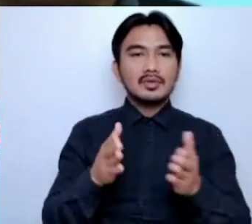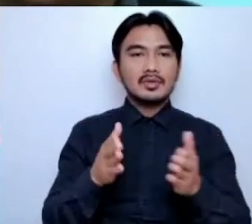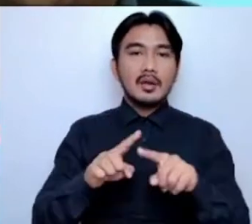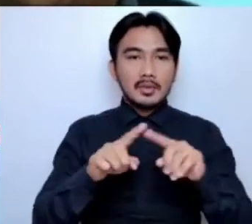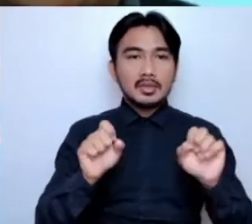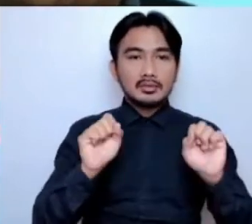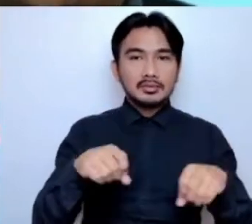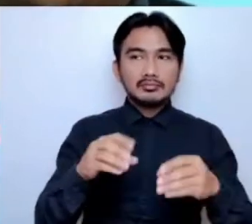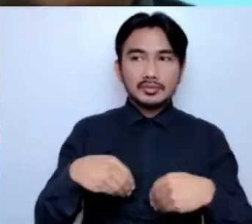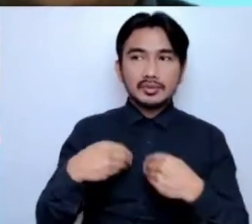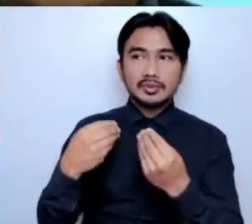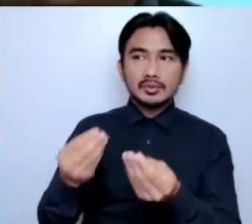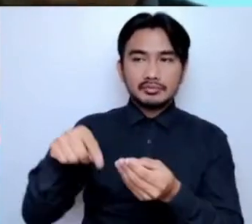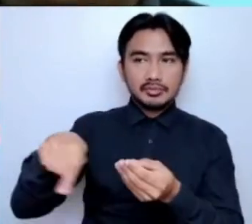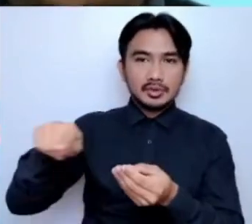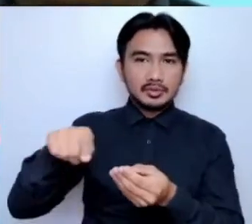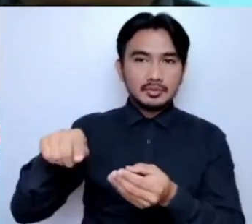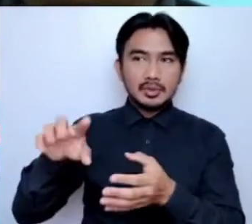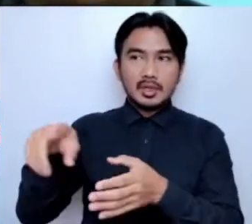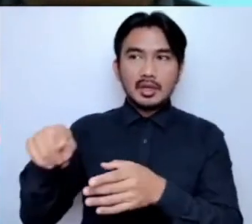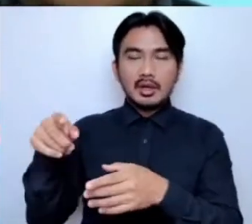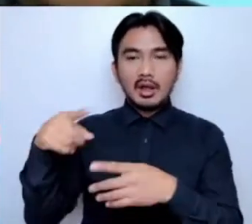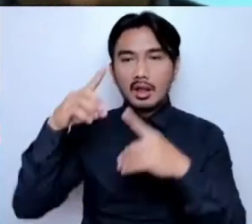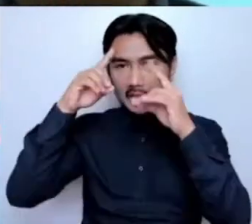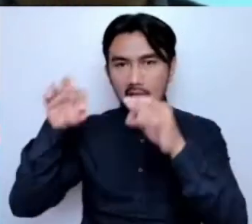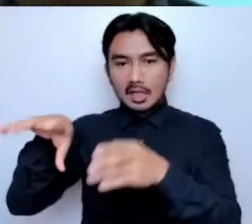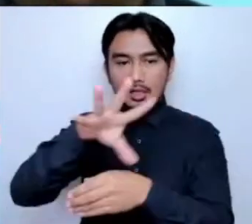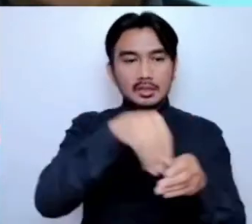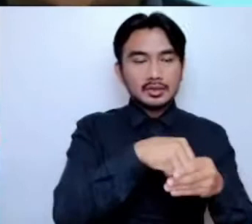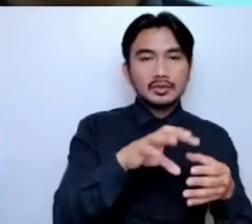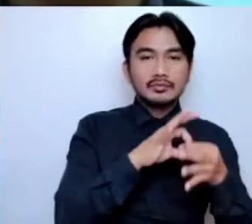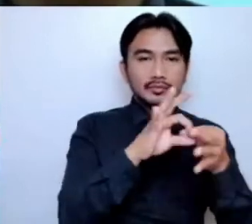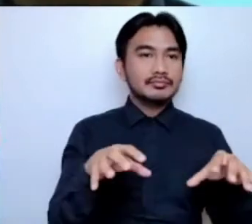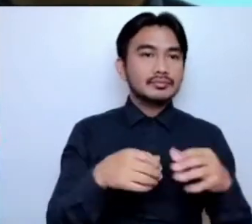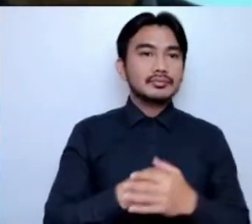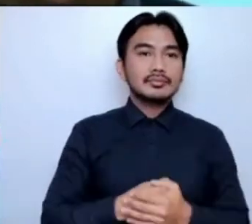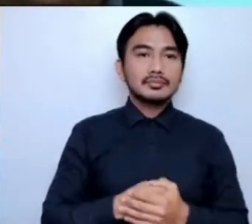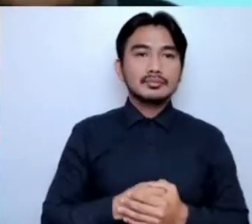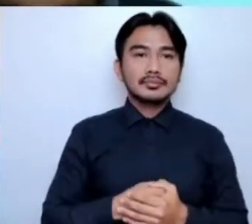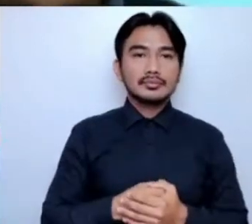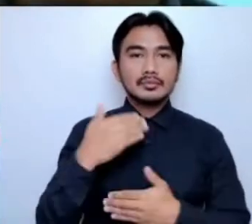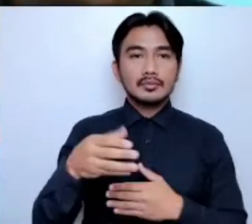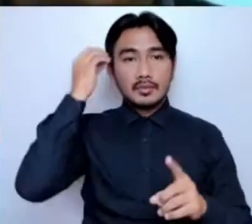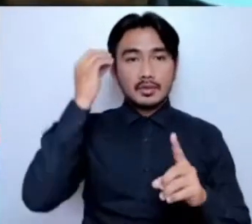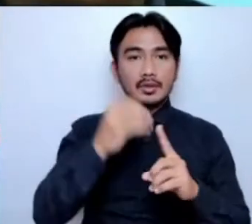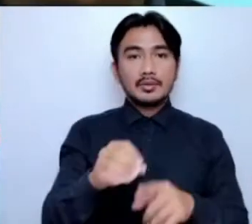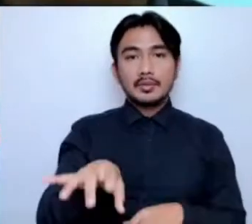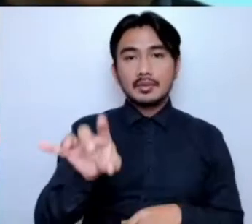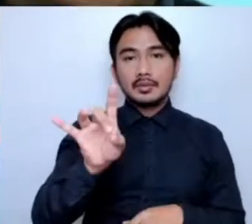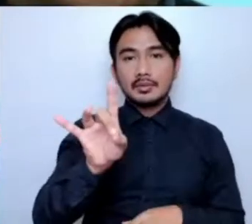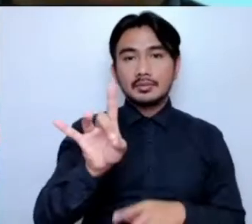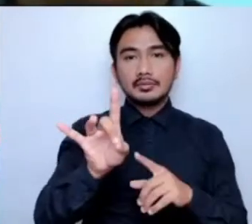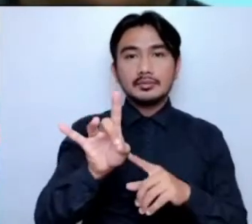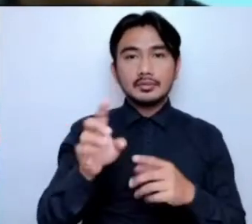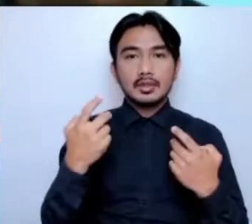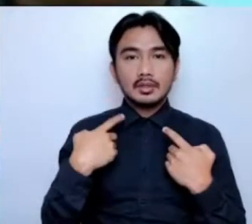to participate, cooperate, and or collaborate in class discussions. For Objective 8, we also follow the